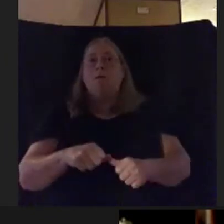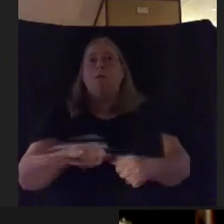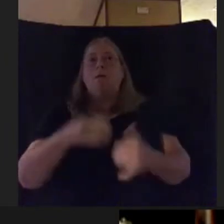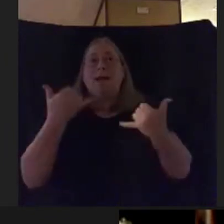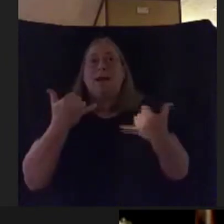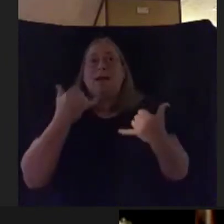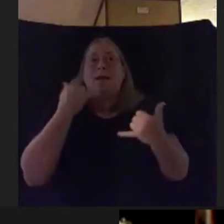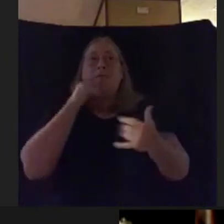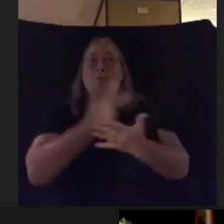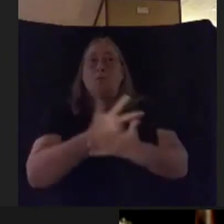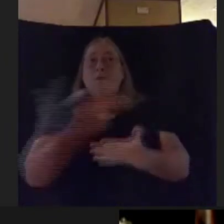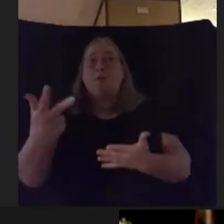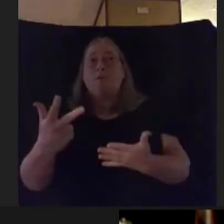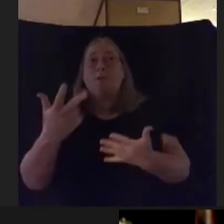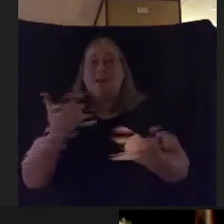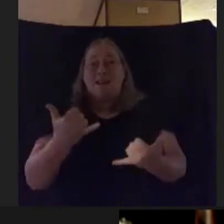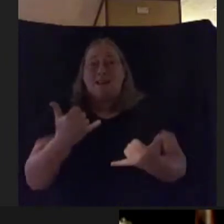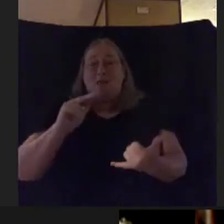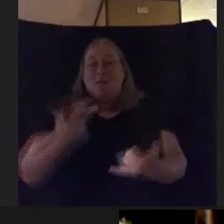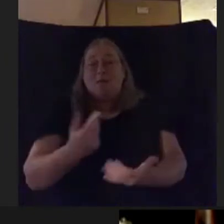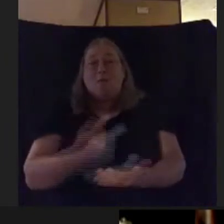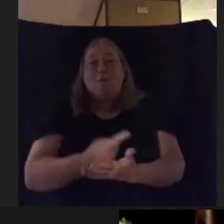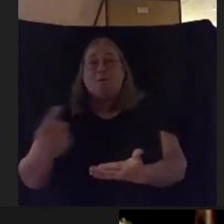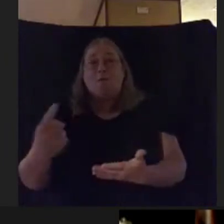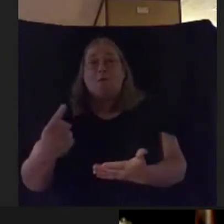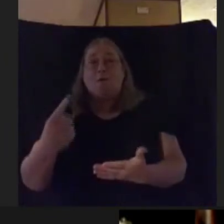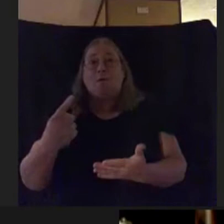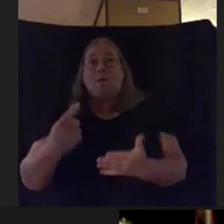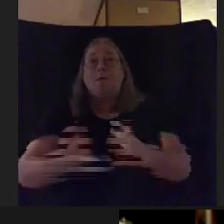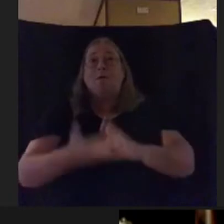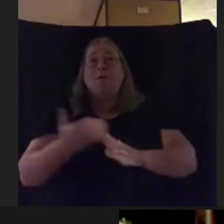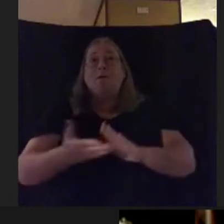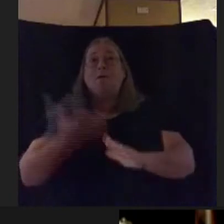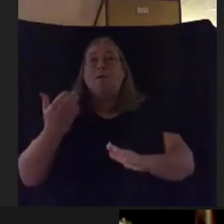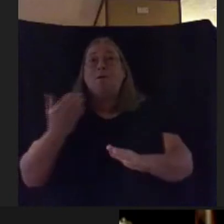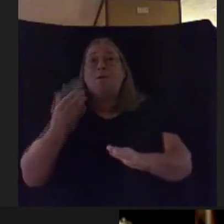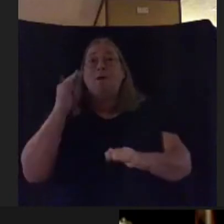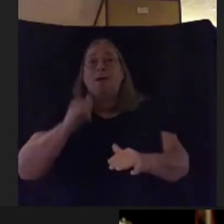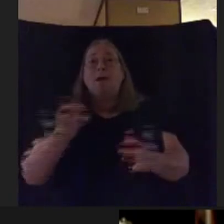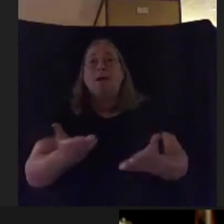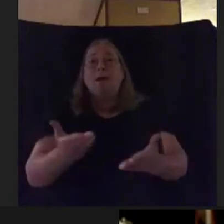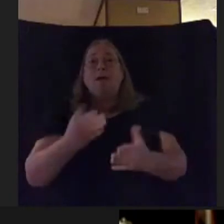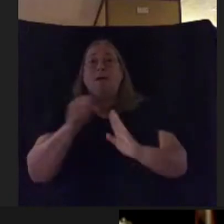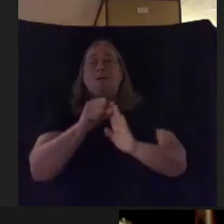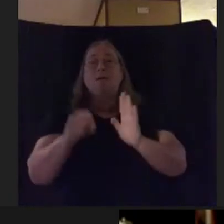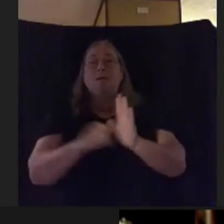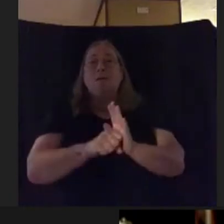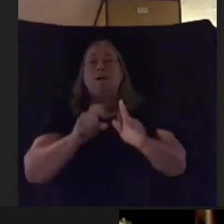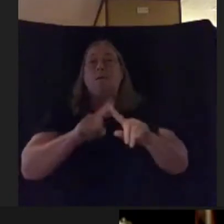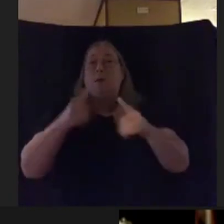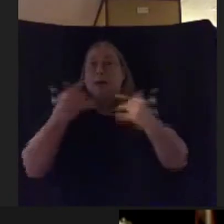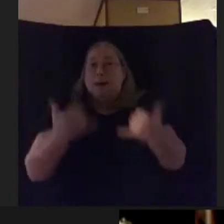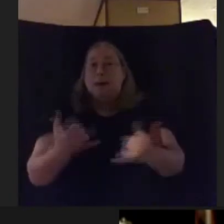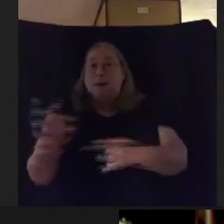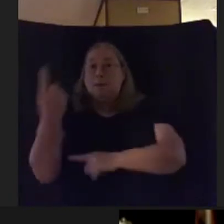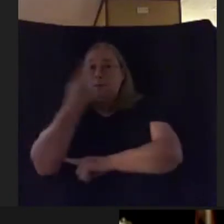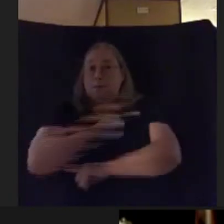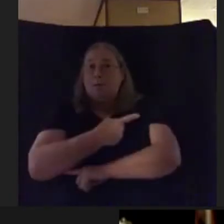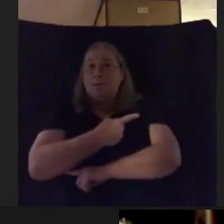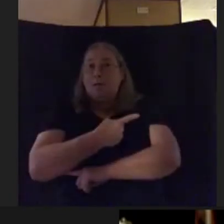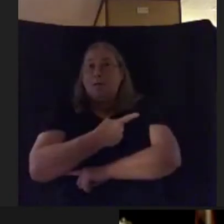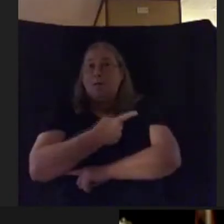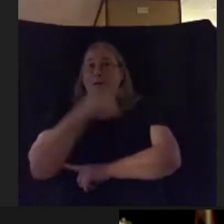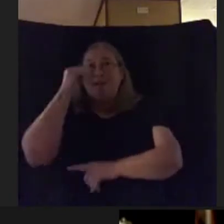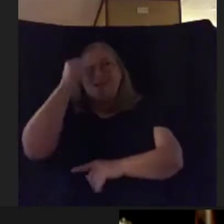3 weeks. This is our 3rd week of operating these sites around the state of Mississippi. But today, although a pretty rainy day